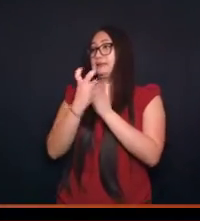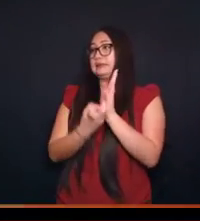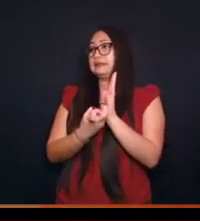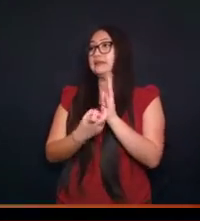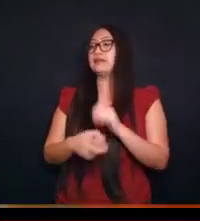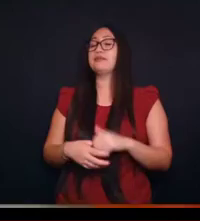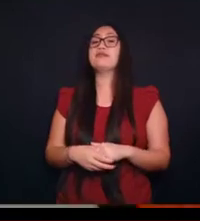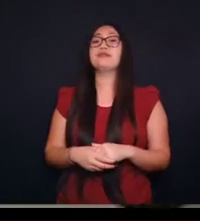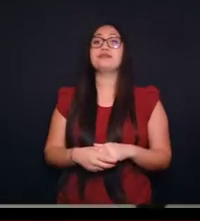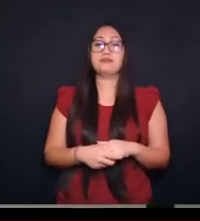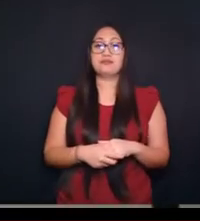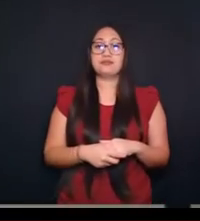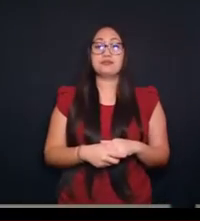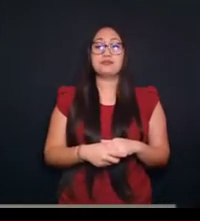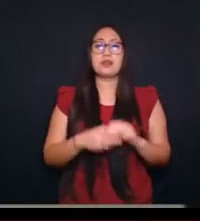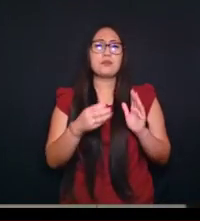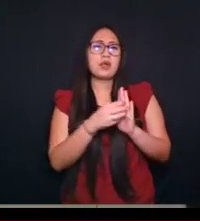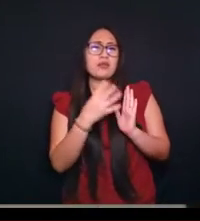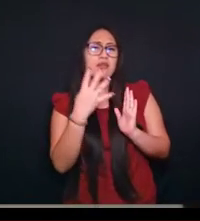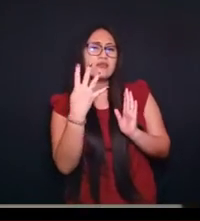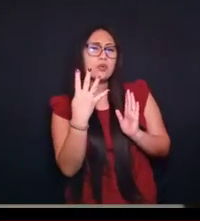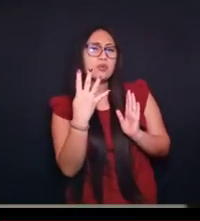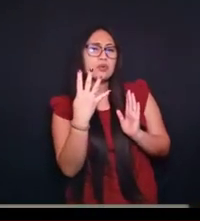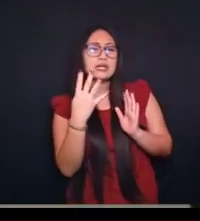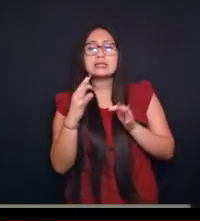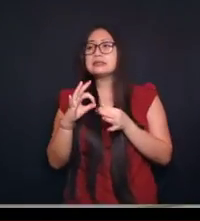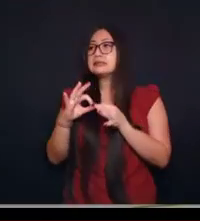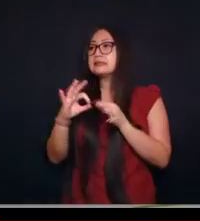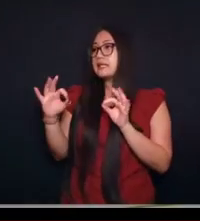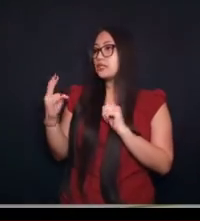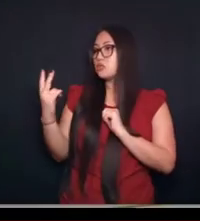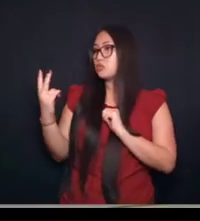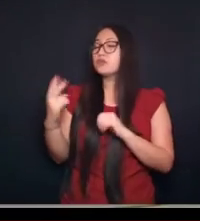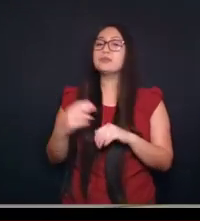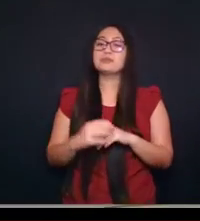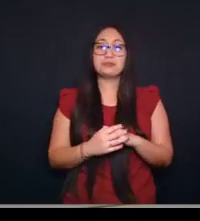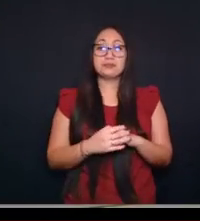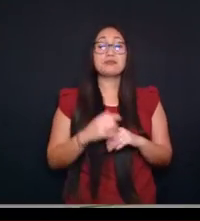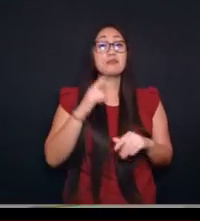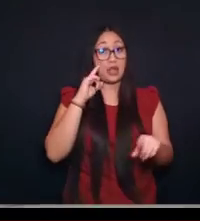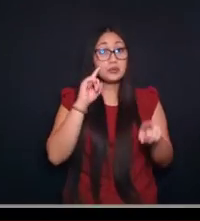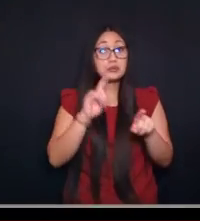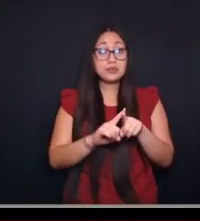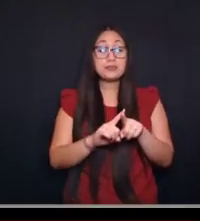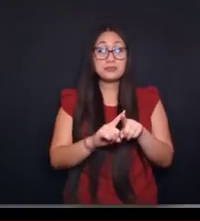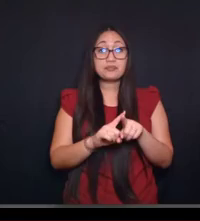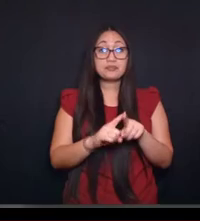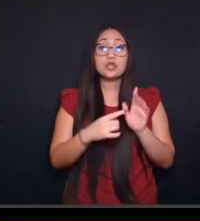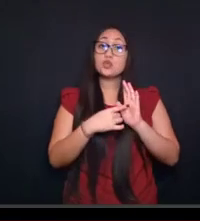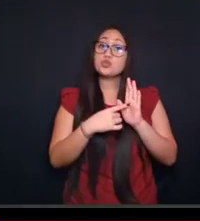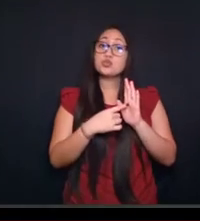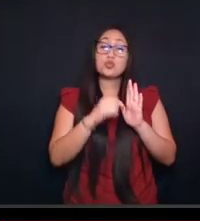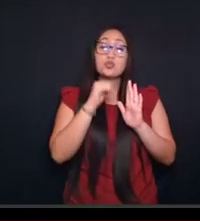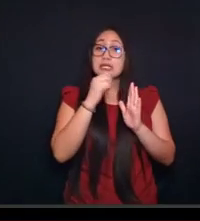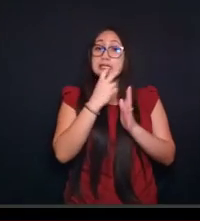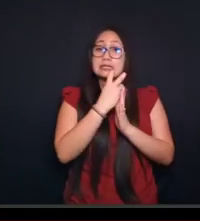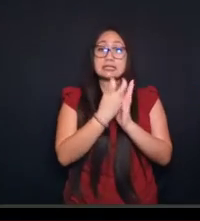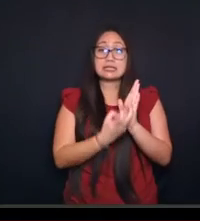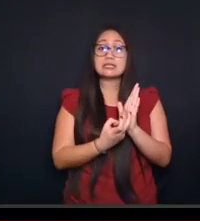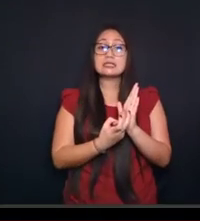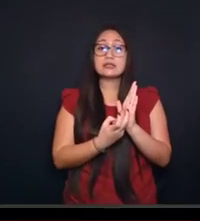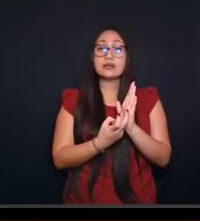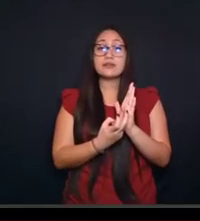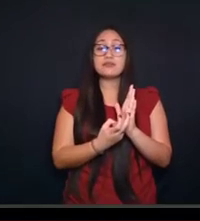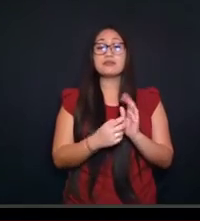It's sentence 2. Okay, I agree. That kind of shows you they're not going to sink, but I feel like